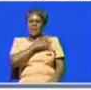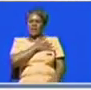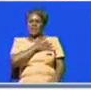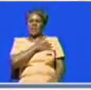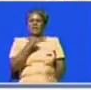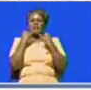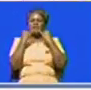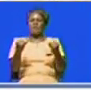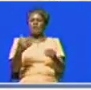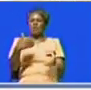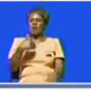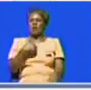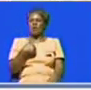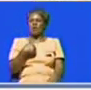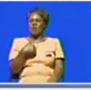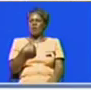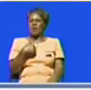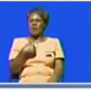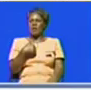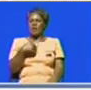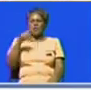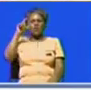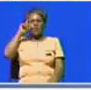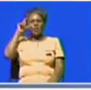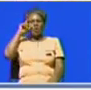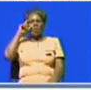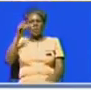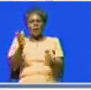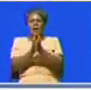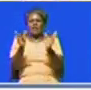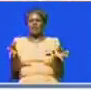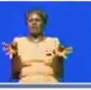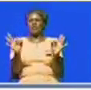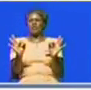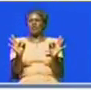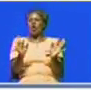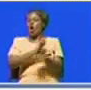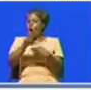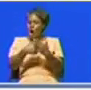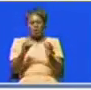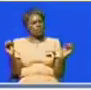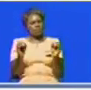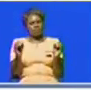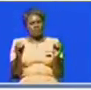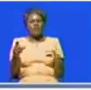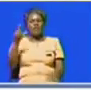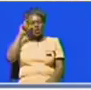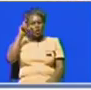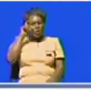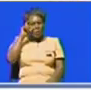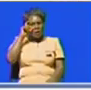has indicts Chiloba and named officials. That's why we have not said all the officials must leave. Now,